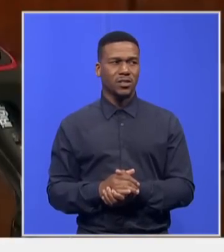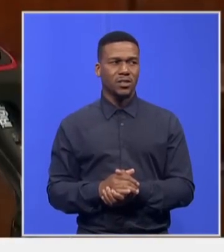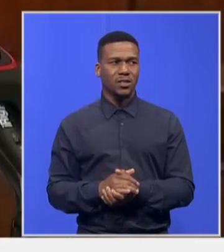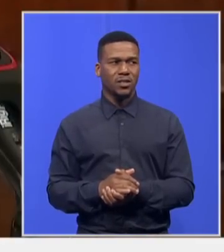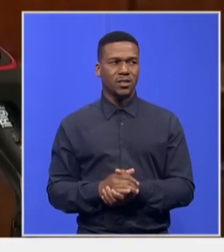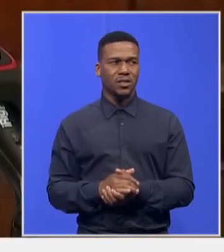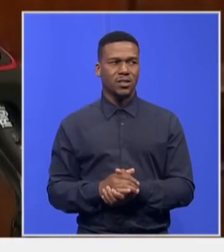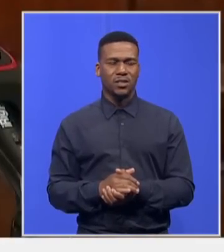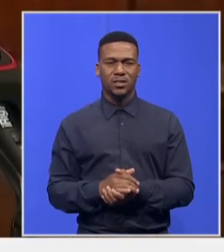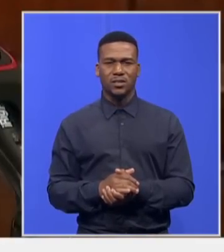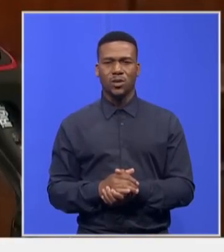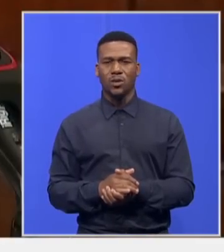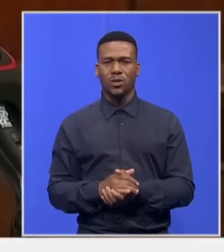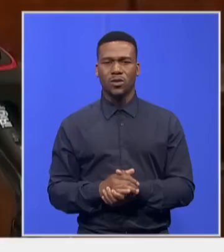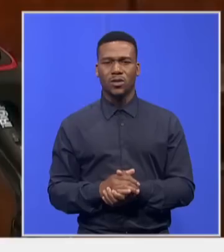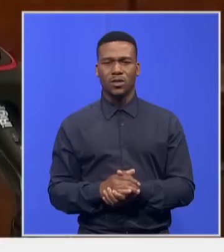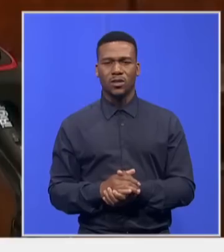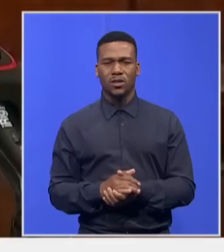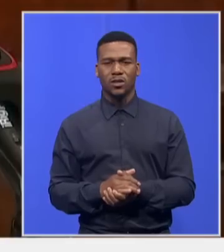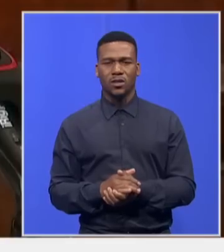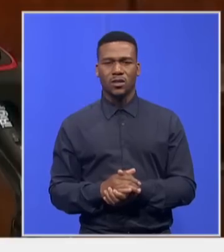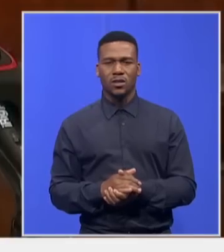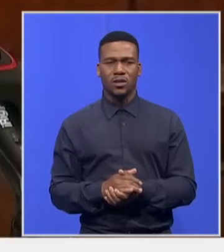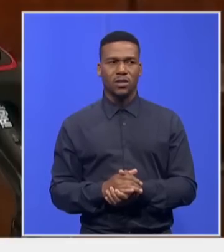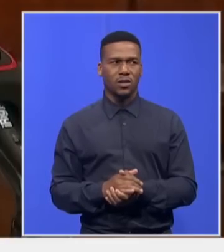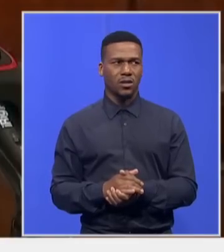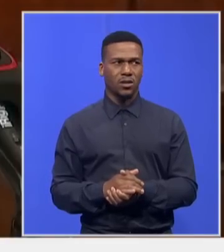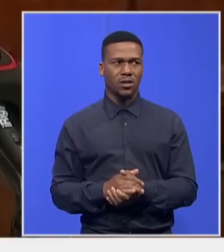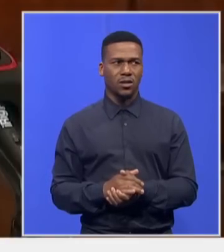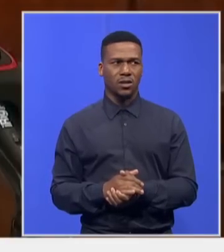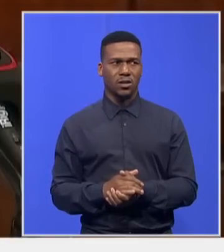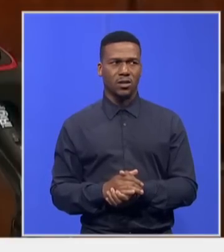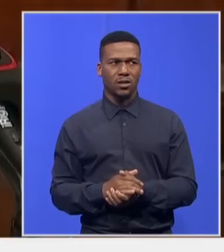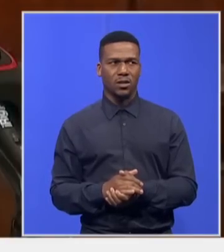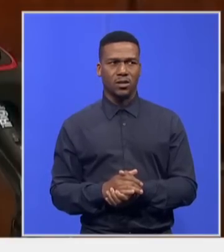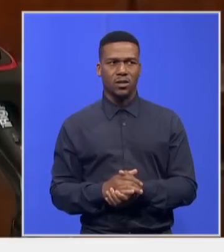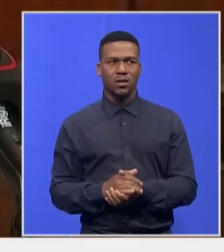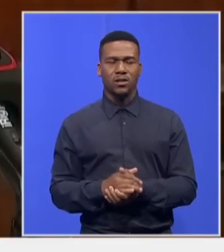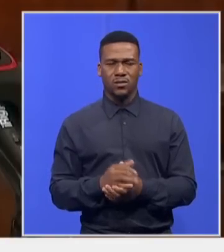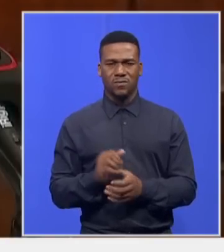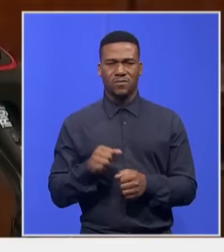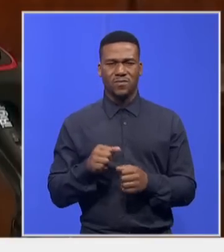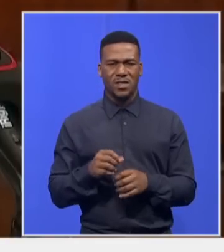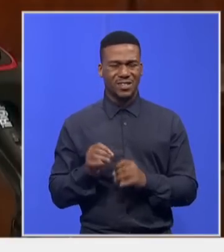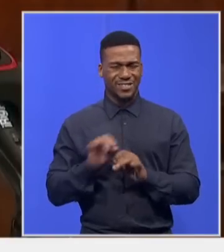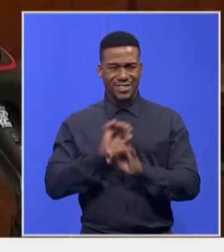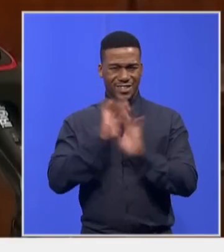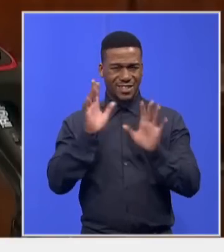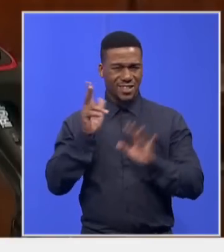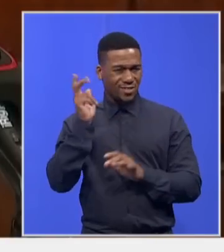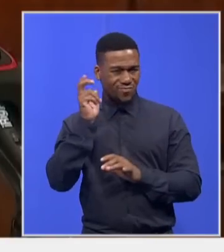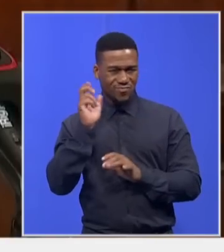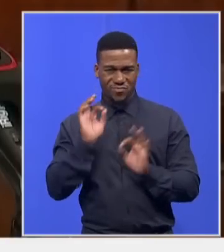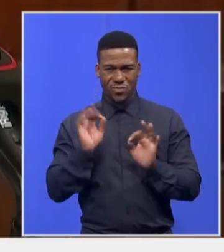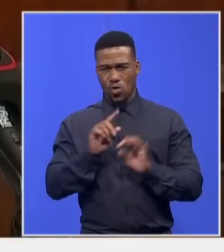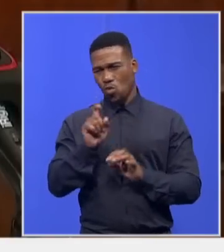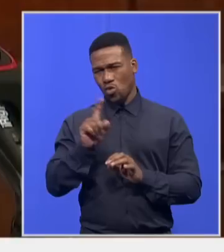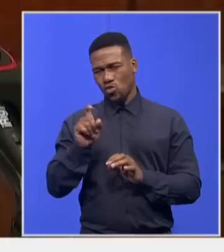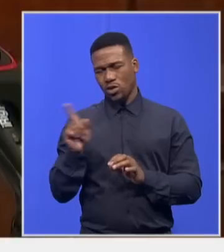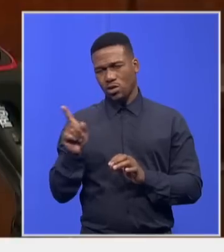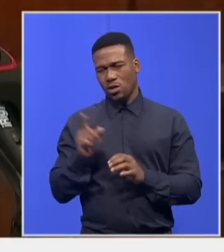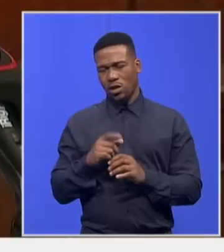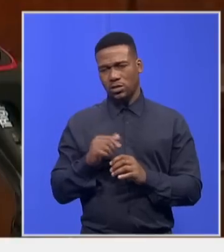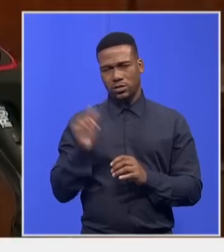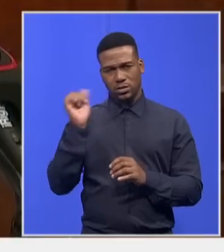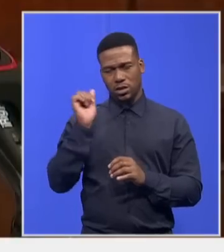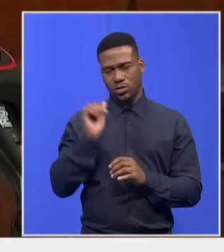Hi, Minister. My name is Tim Bedwell. I'm from Bloomberg News. Just in addition to the question from EE Intelligence on the capital refurbishments, sounding